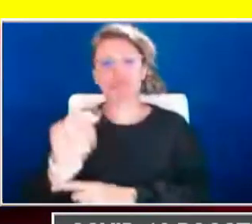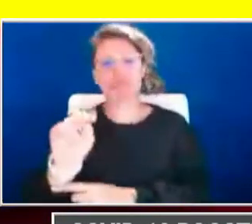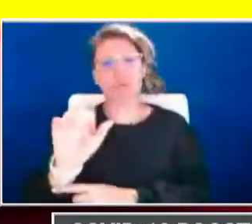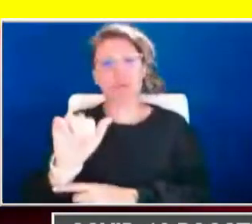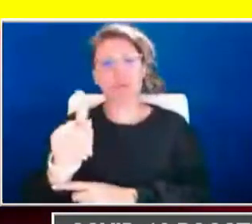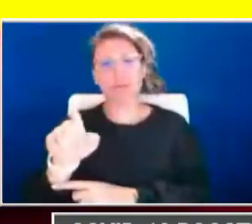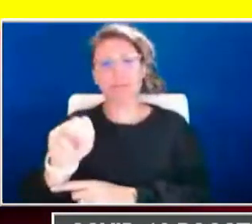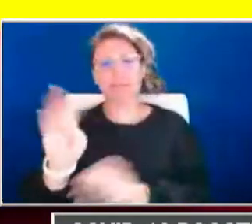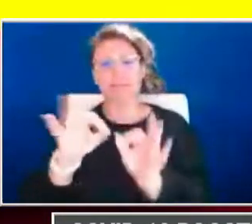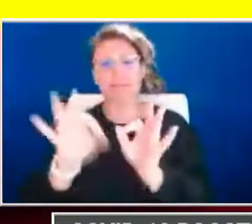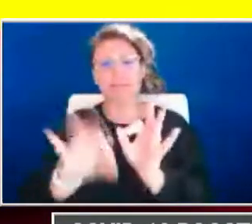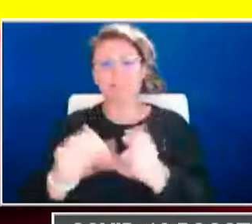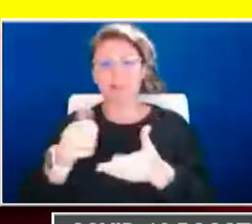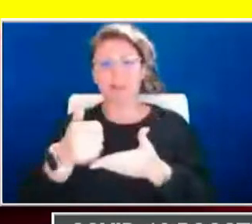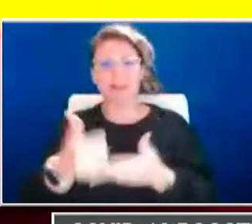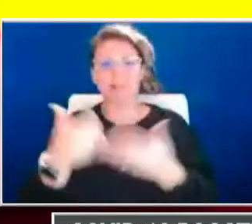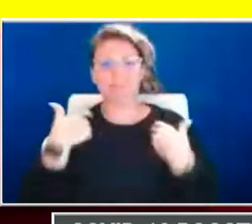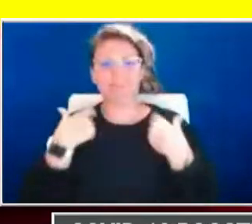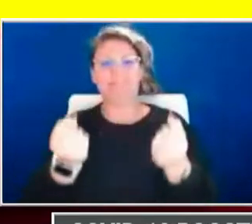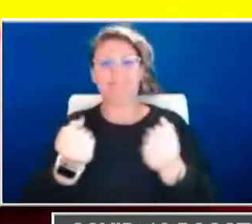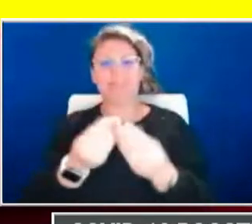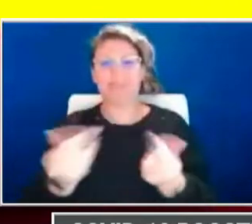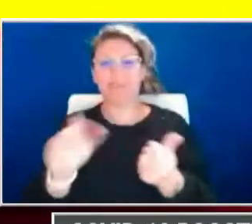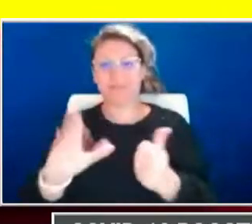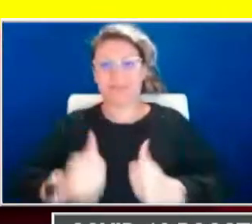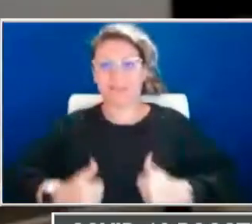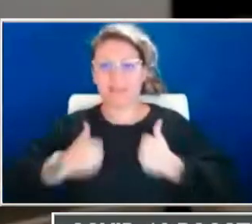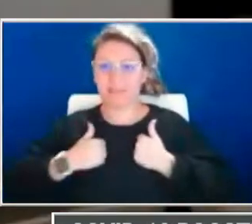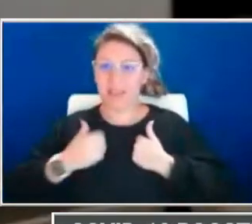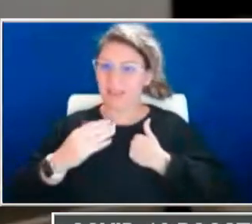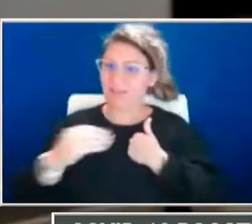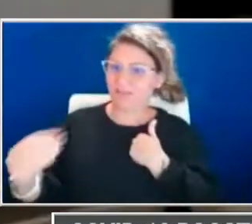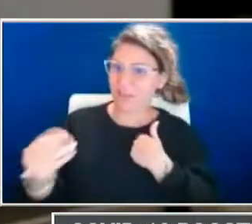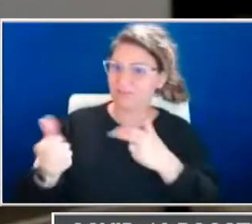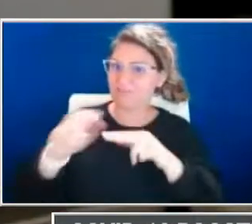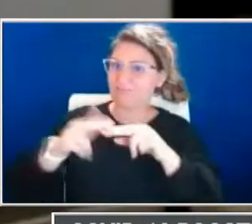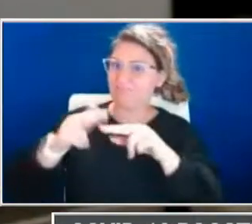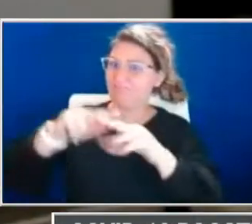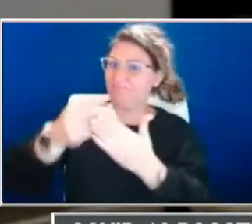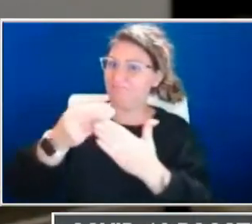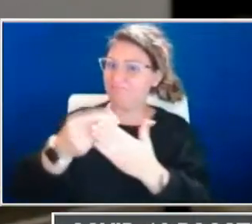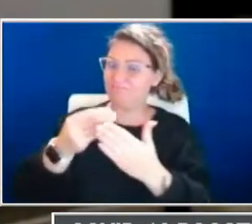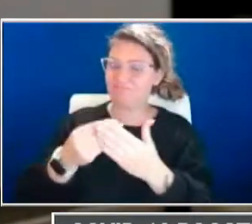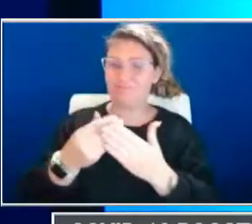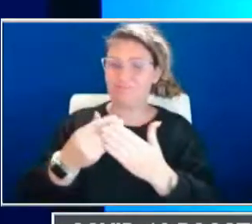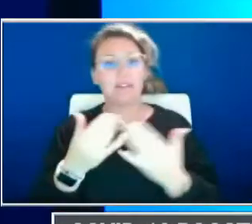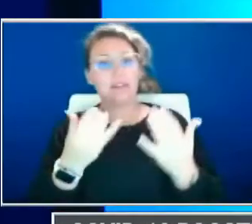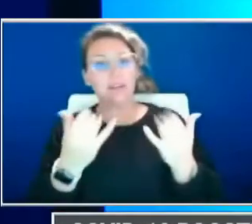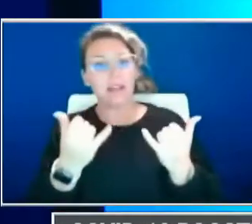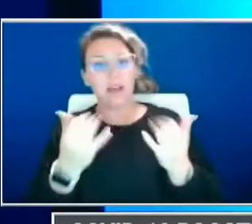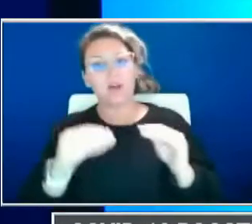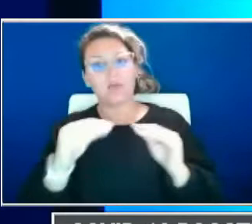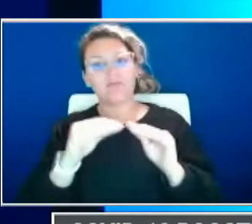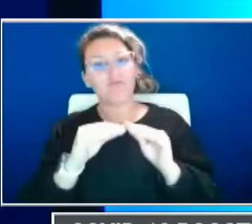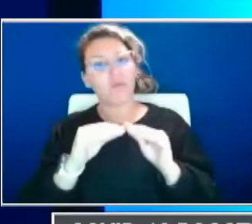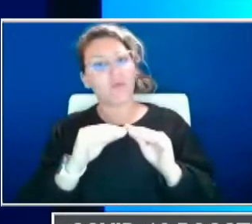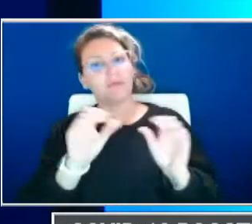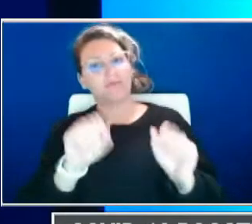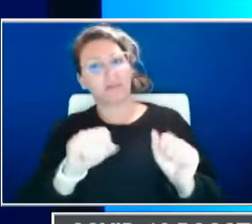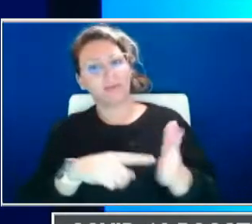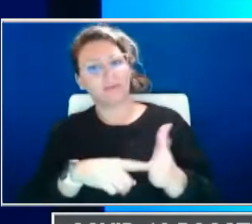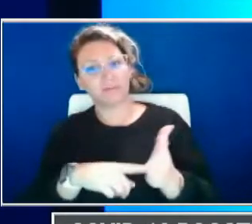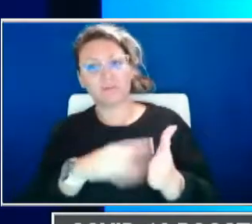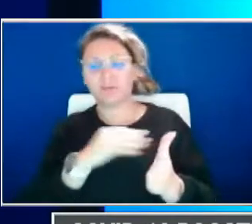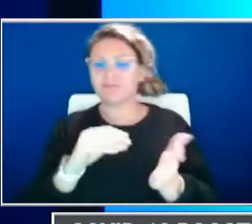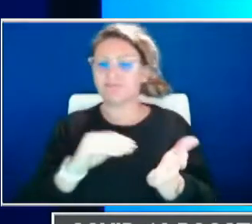with inflation taking its toll on us in many ways, the program making it more affordable to get to your medical appointments. And of course, Dr. Hodgkinson will be with